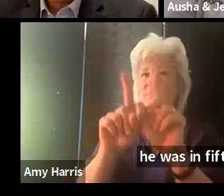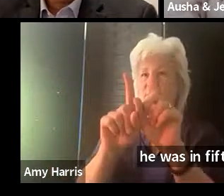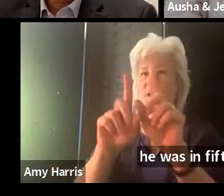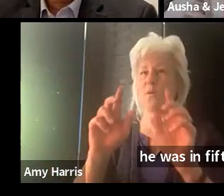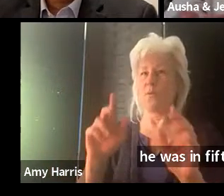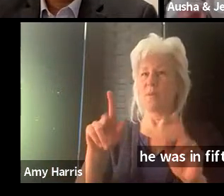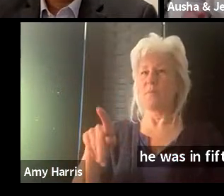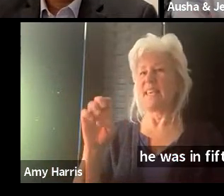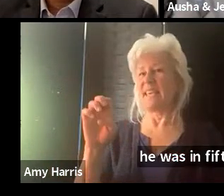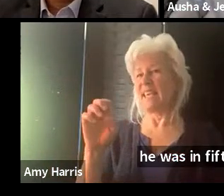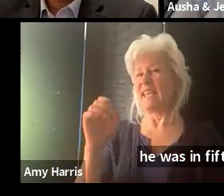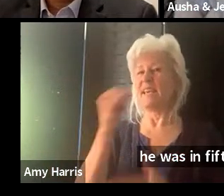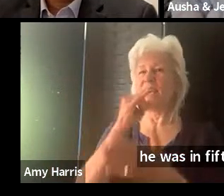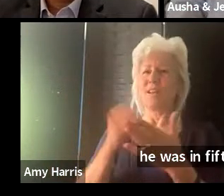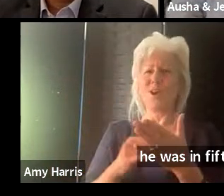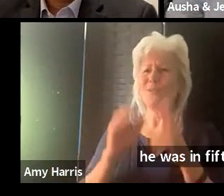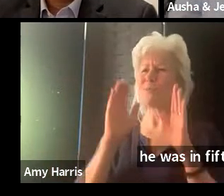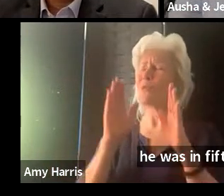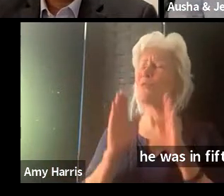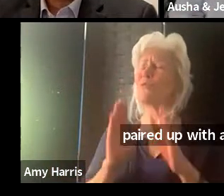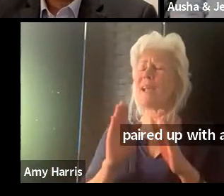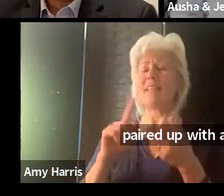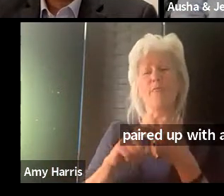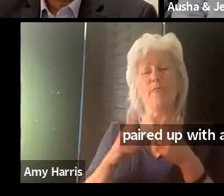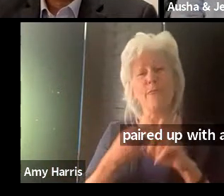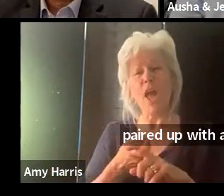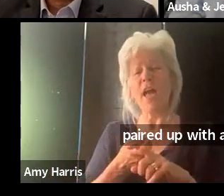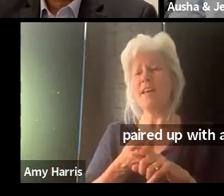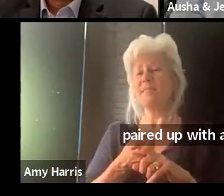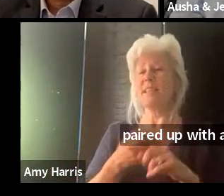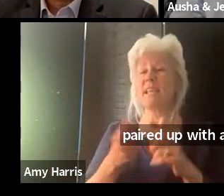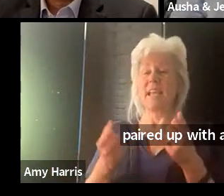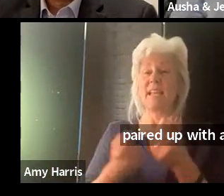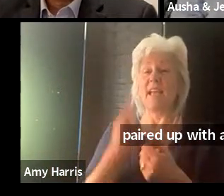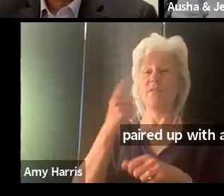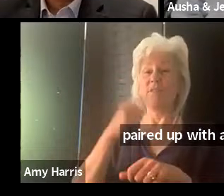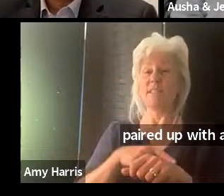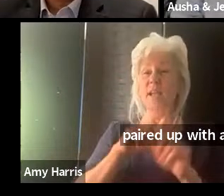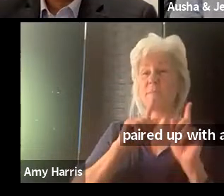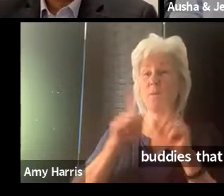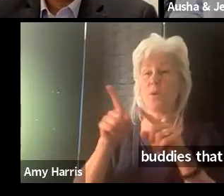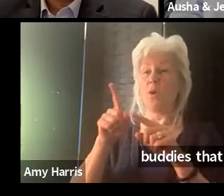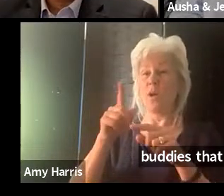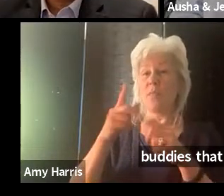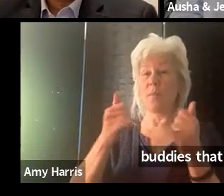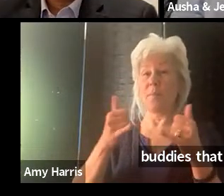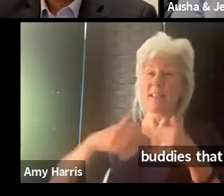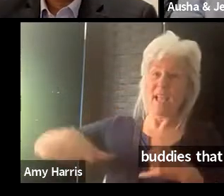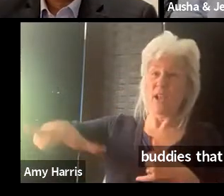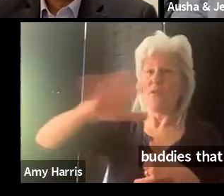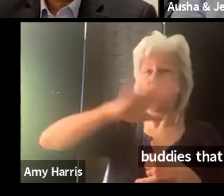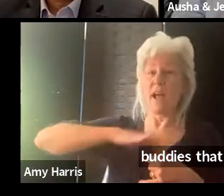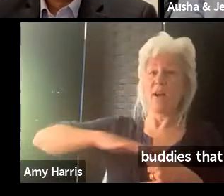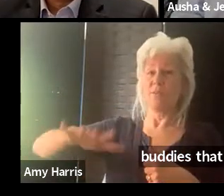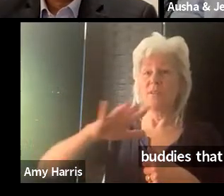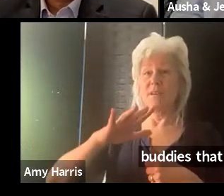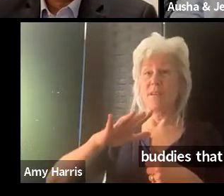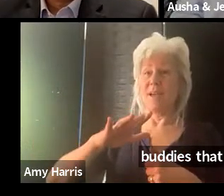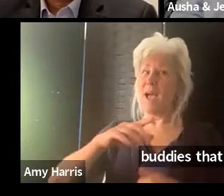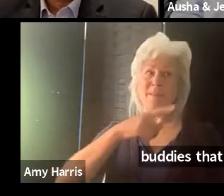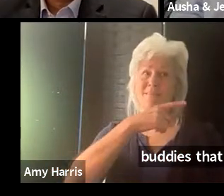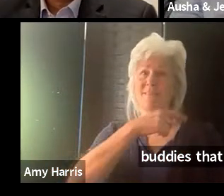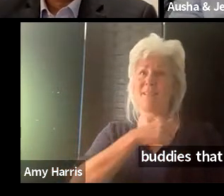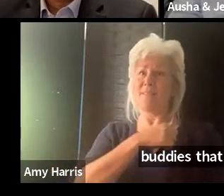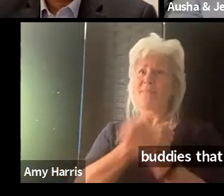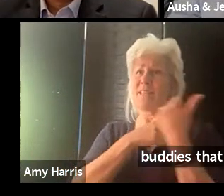art. And it was great. They had friends, and every time they went on the playground, the kids really went out of their way to include